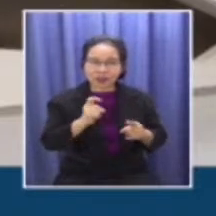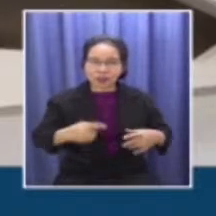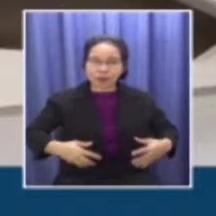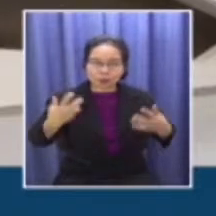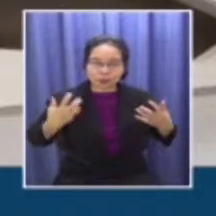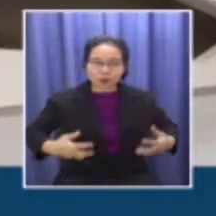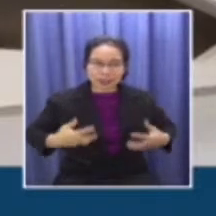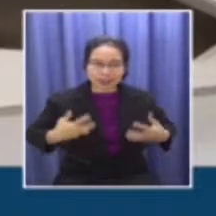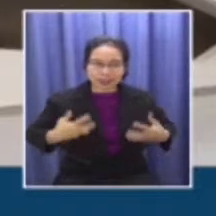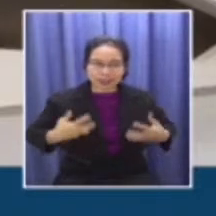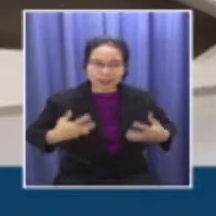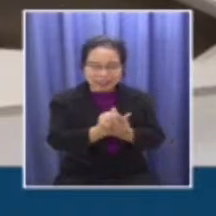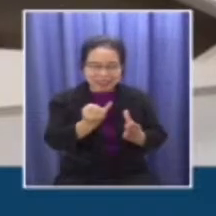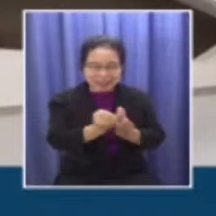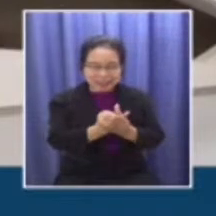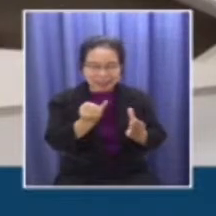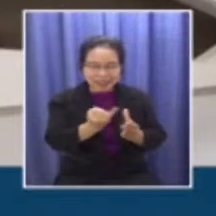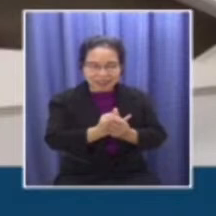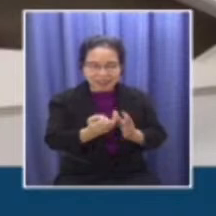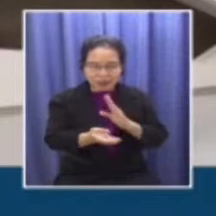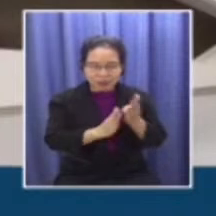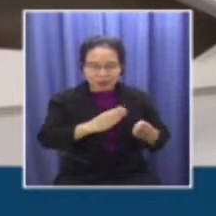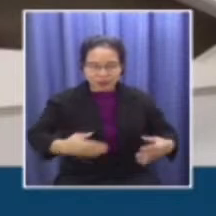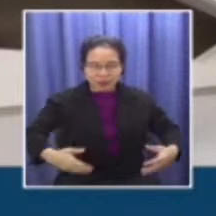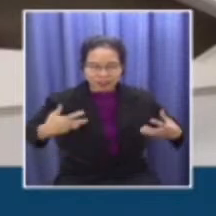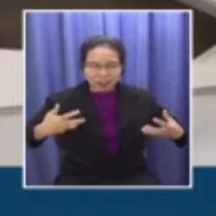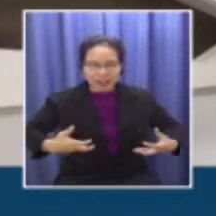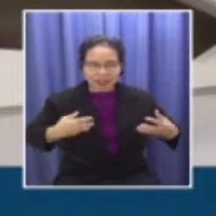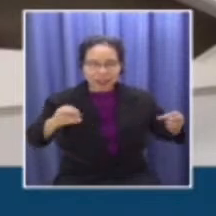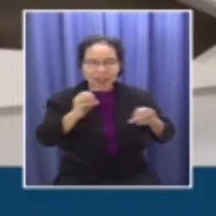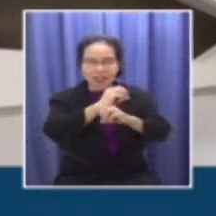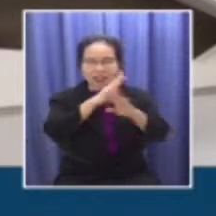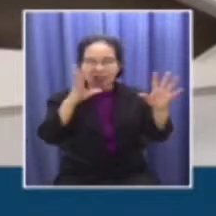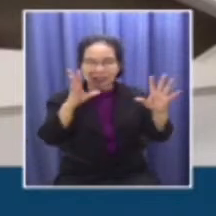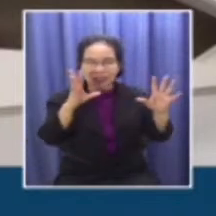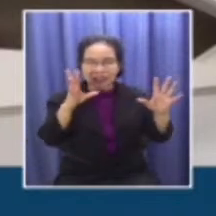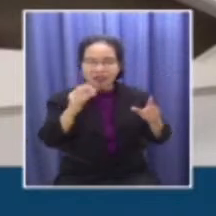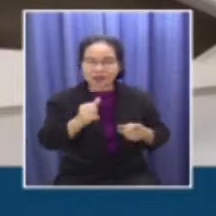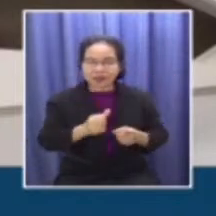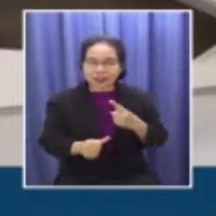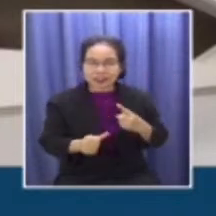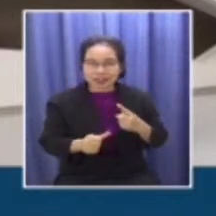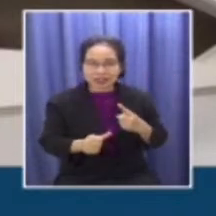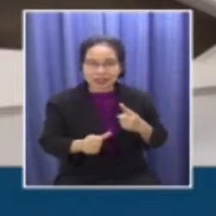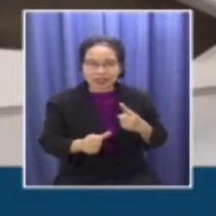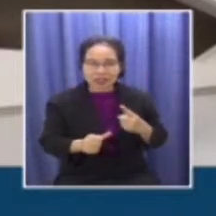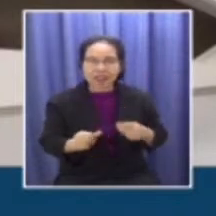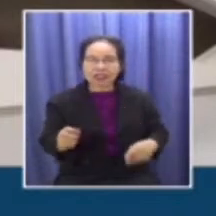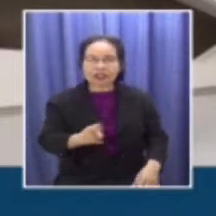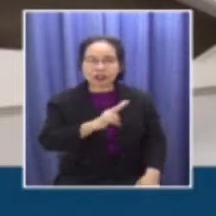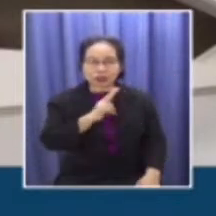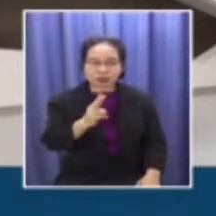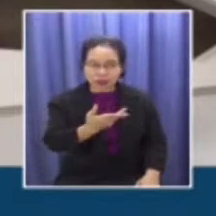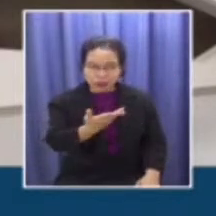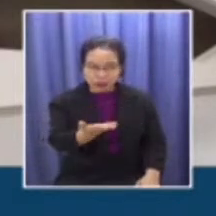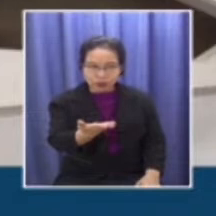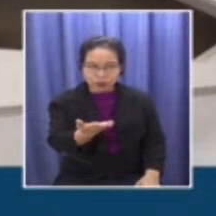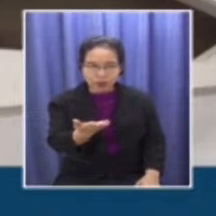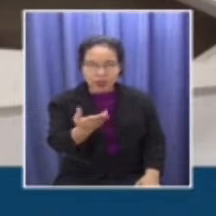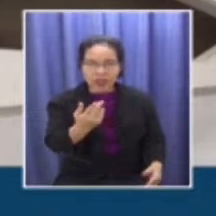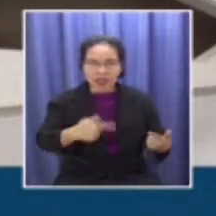in situ that they came from. Na yes is dua kentene se enipa free eno nka tie mu